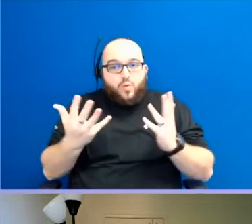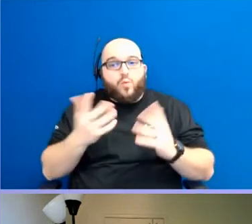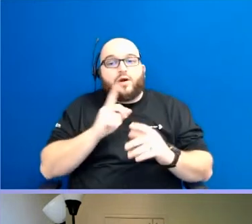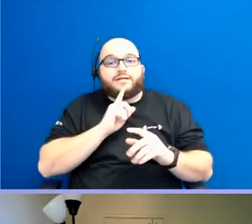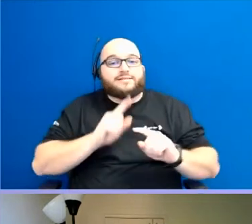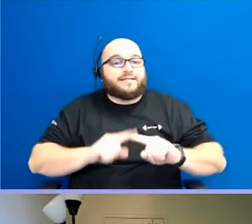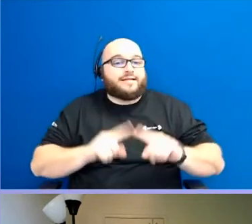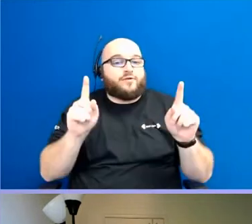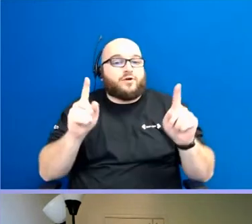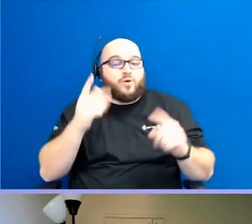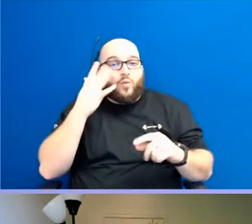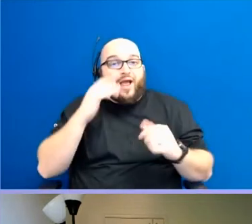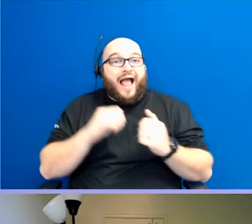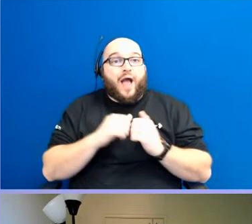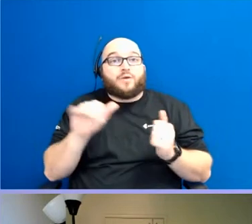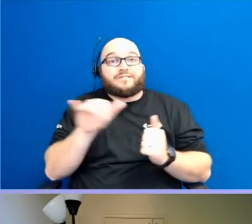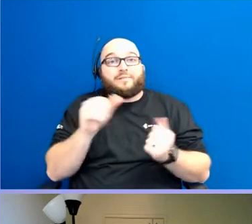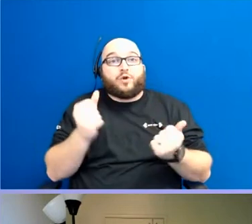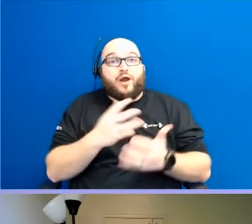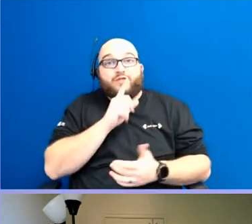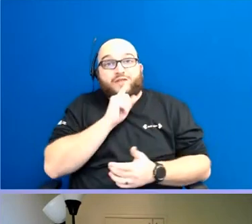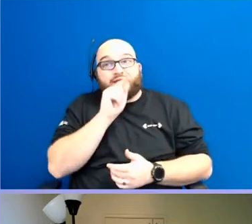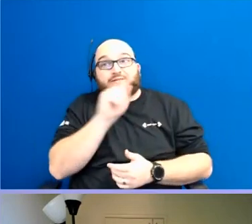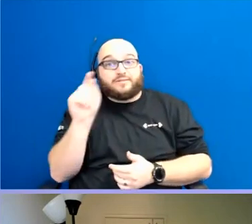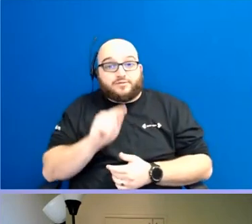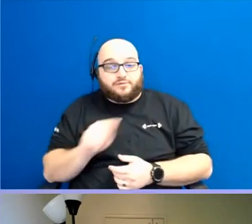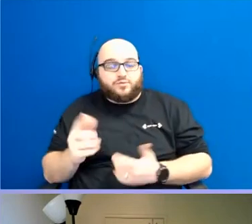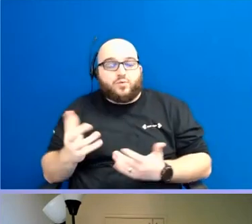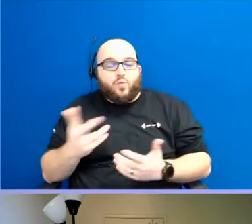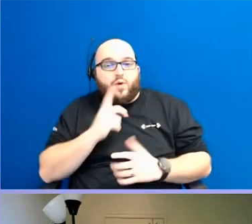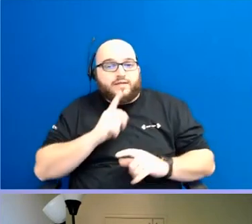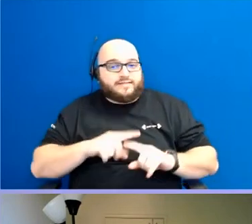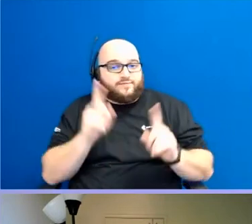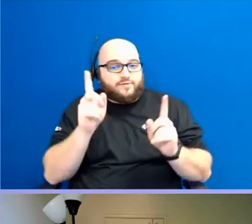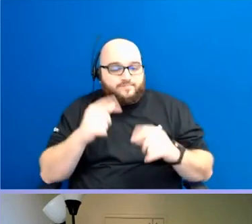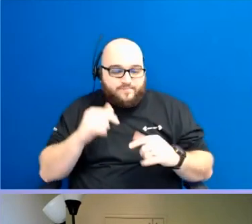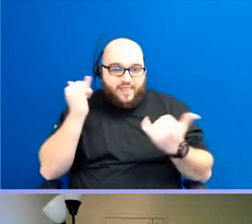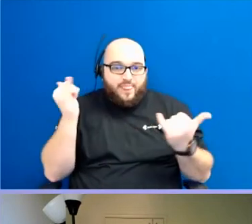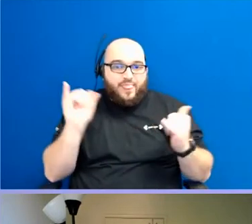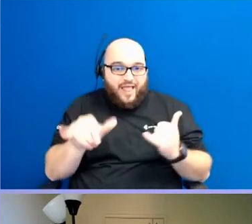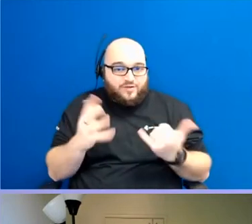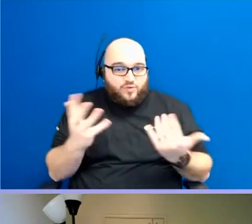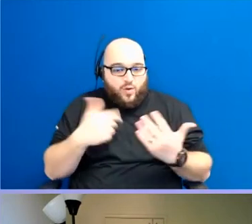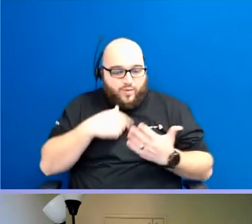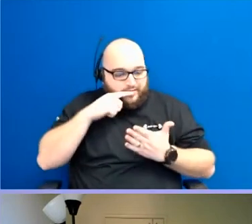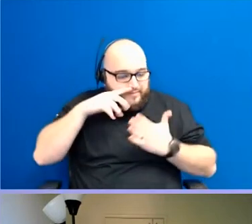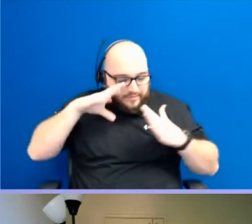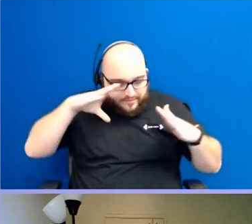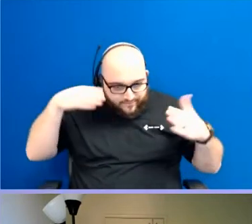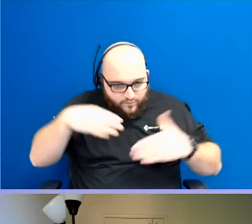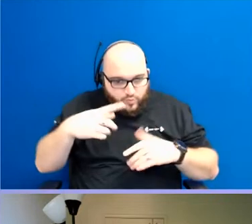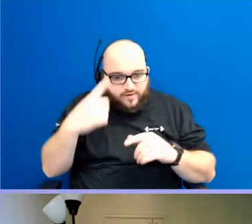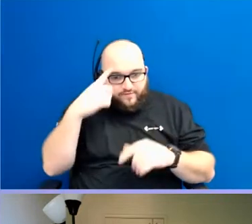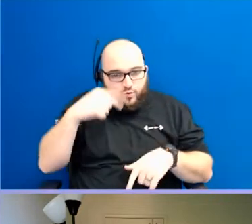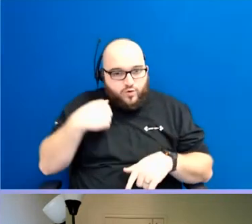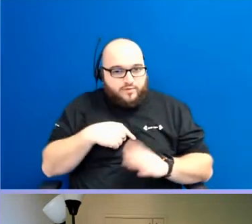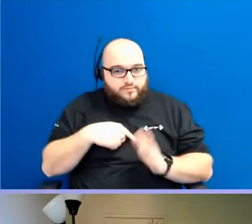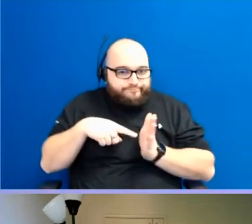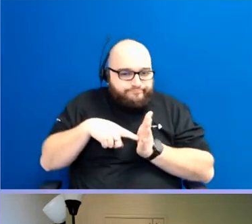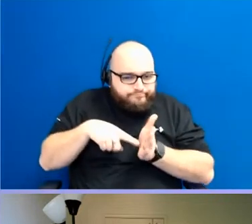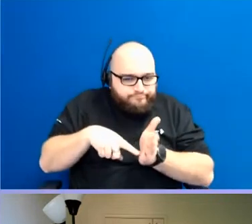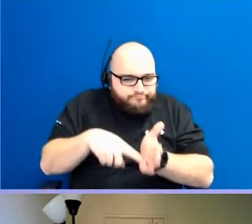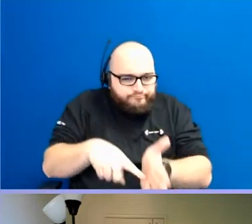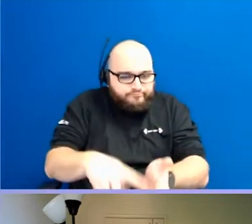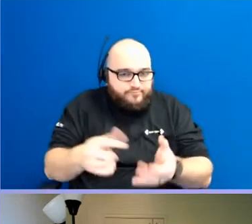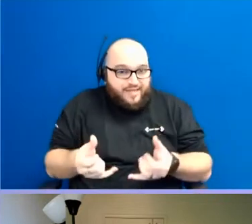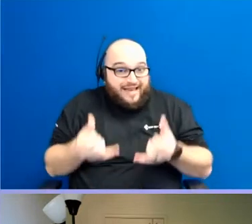because of how similar the images are. And that's what we're focusing in our research project to begin with, is identifying